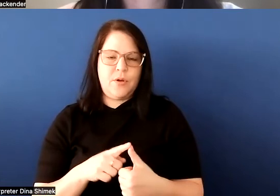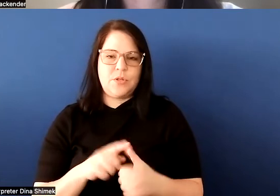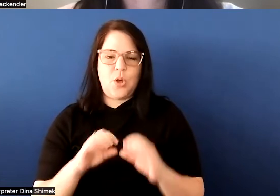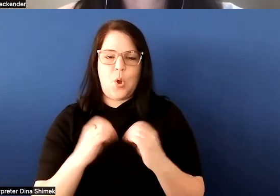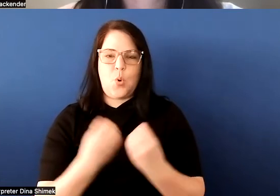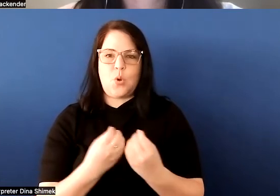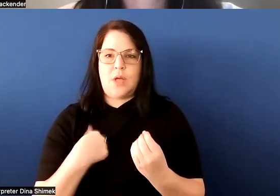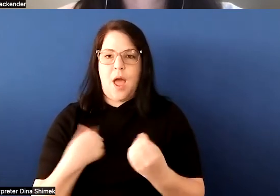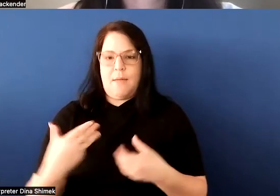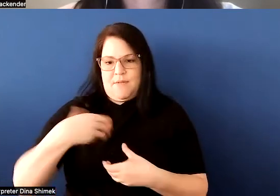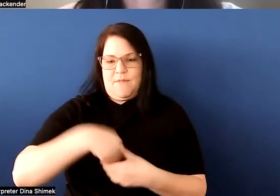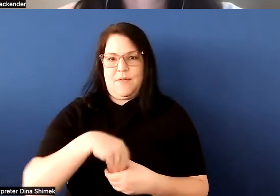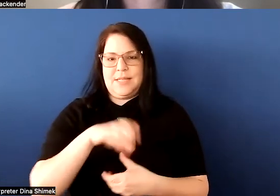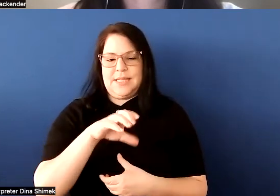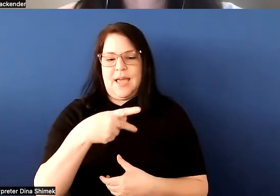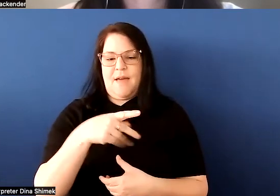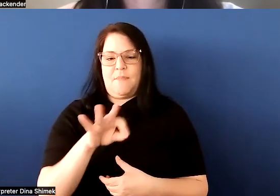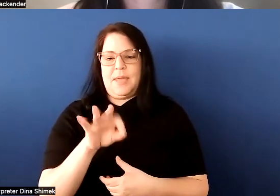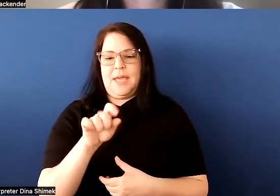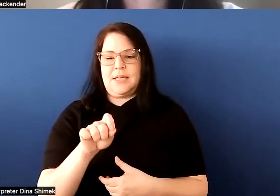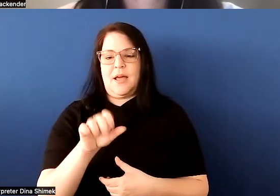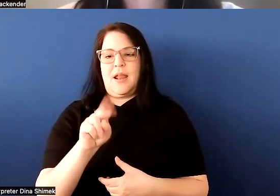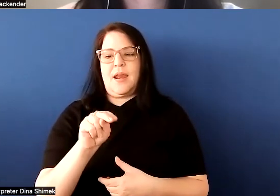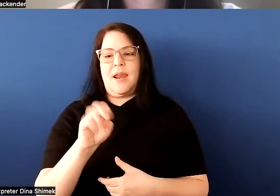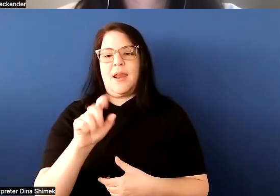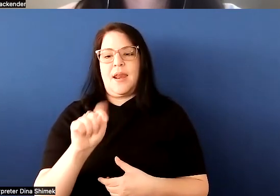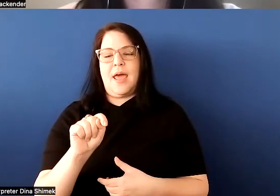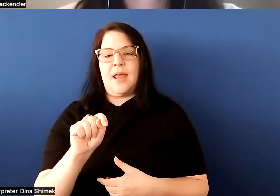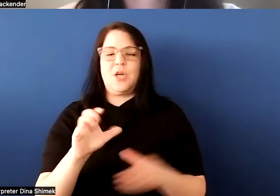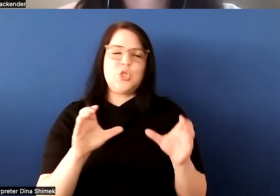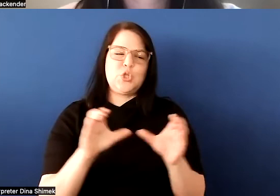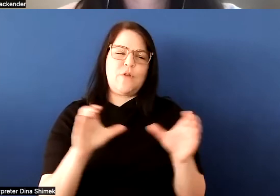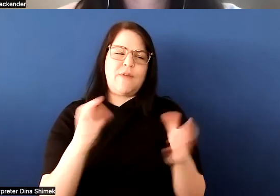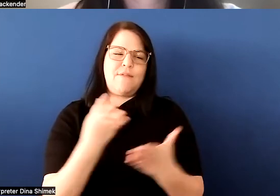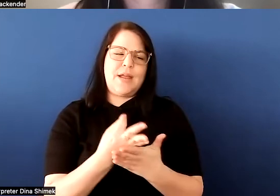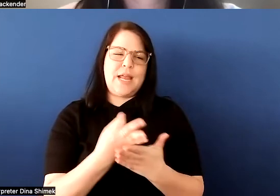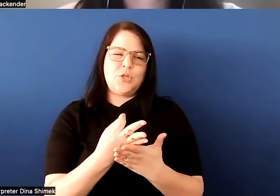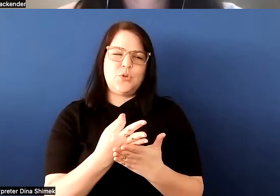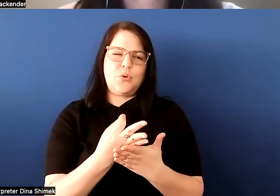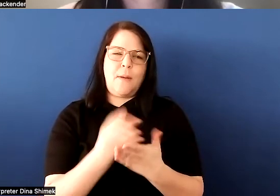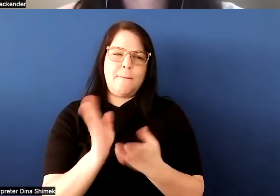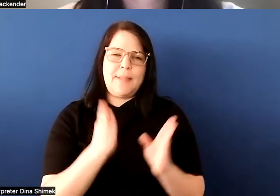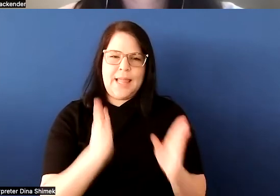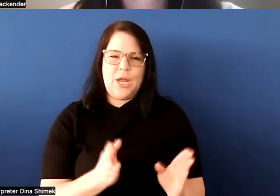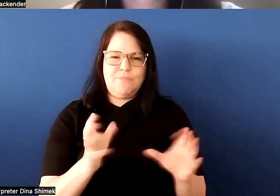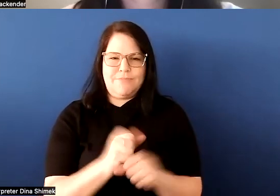organization I belong to, CFP.net, Certified Financial Planner.net. That's